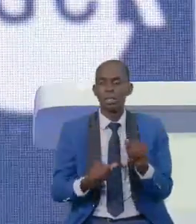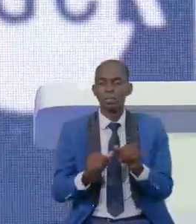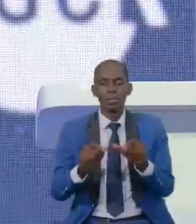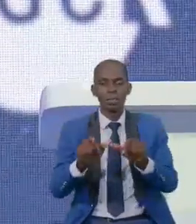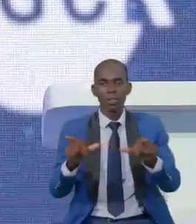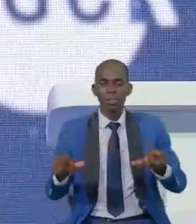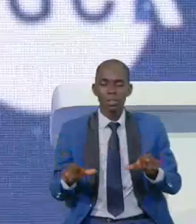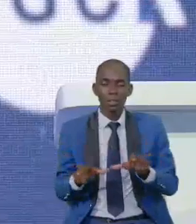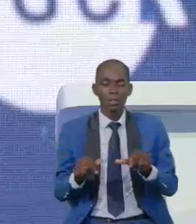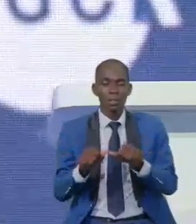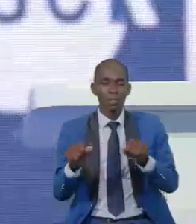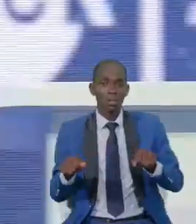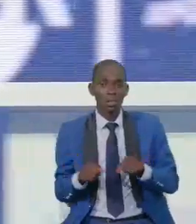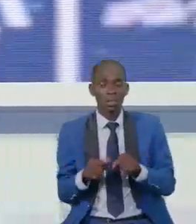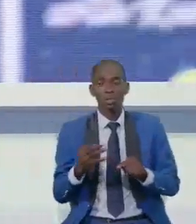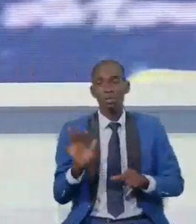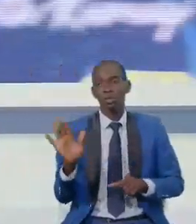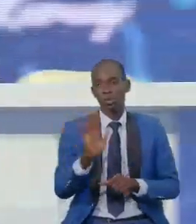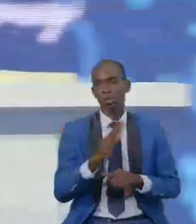your life.